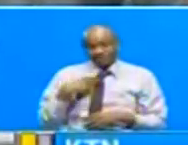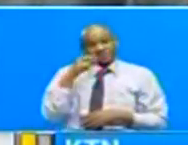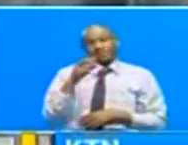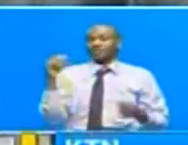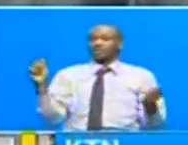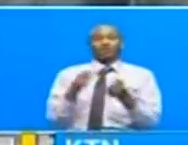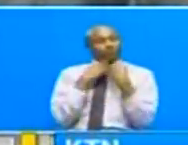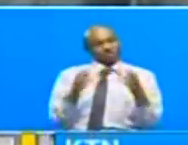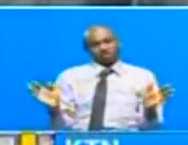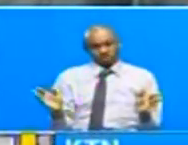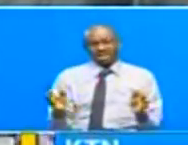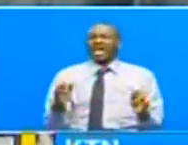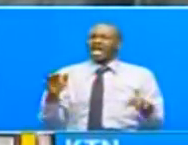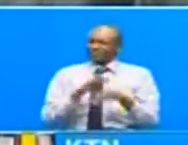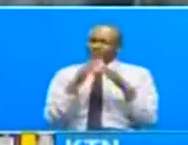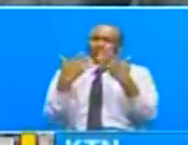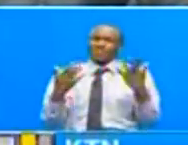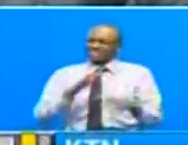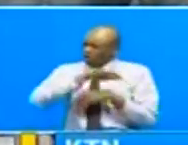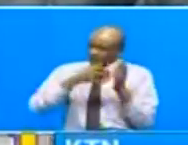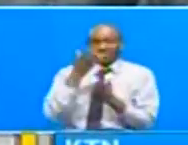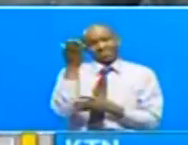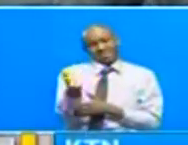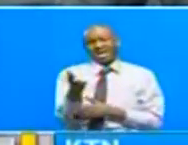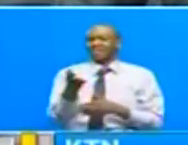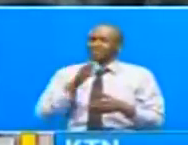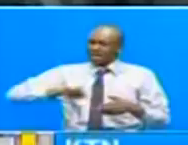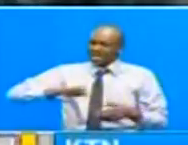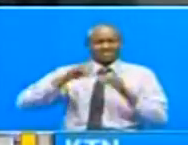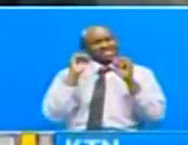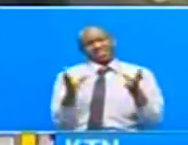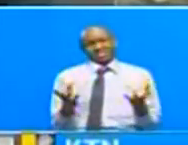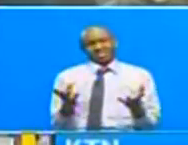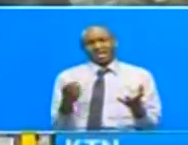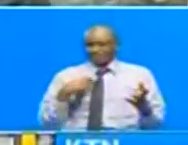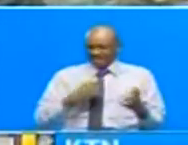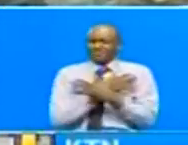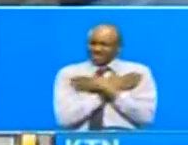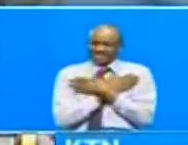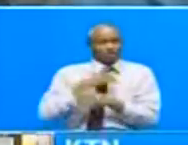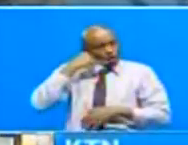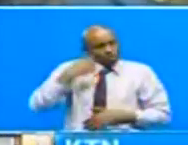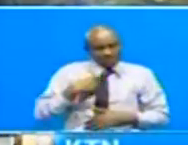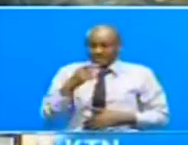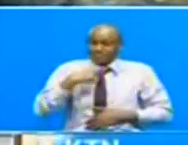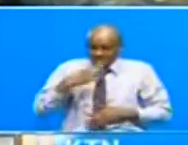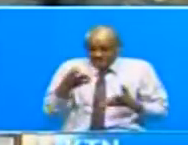tumeisha kabisa. Mali yote yetu iko huku. Hakuna kitu imebaki. Marafiki wangu walinipigia nikasema sasa venye nilikuja